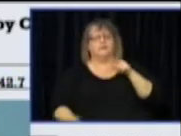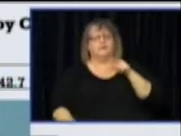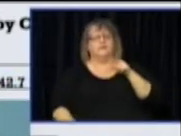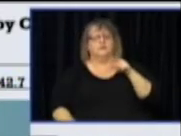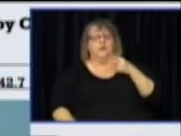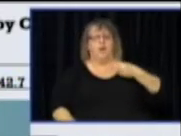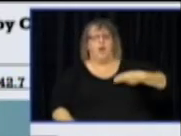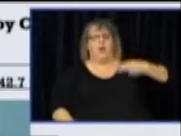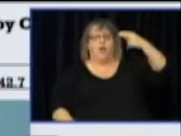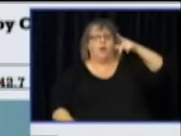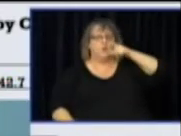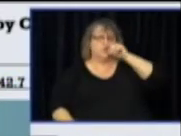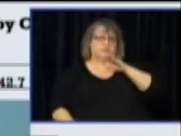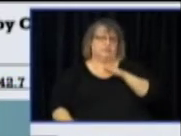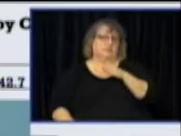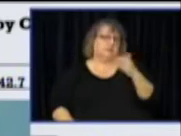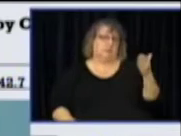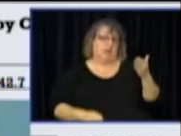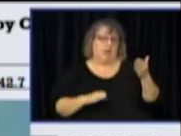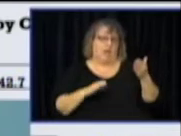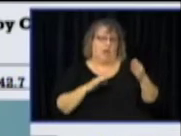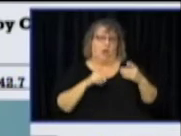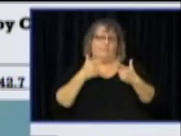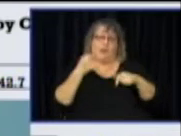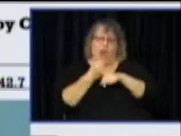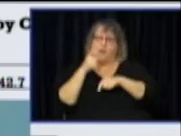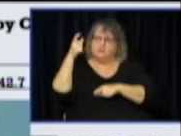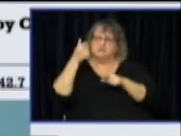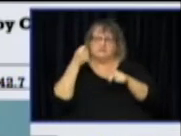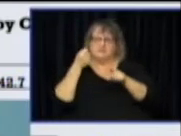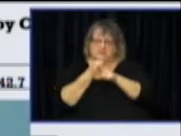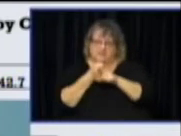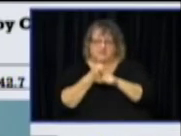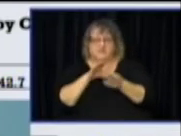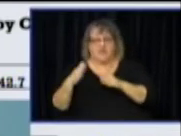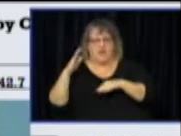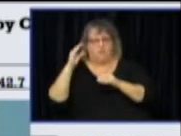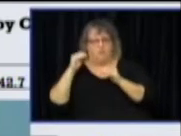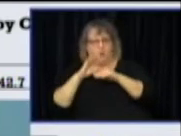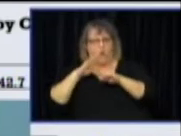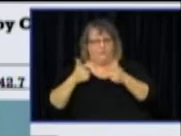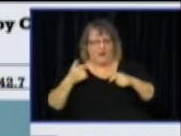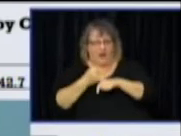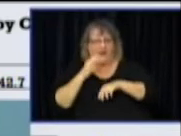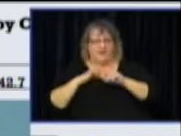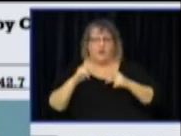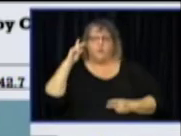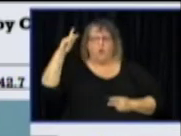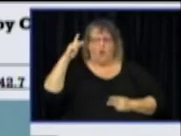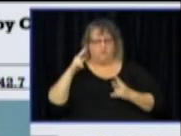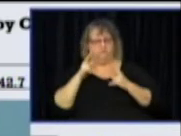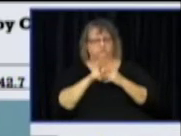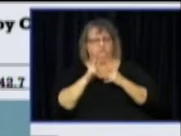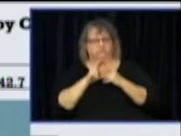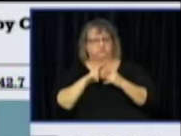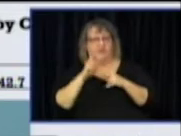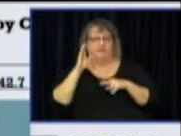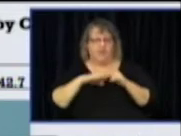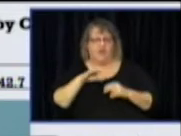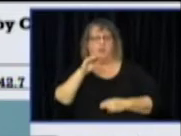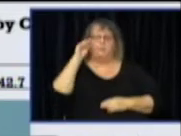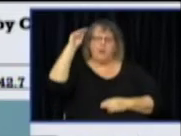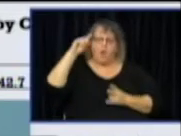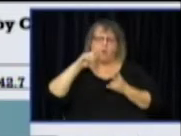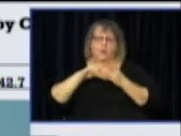a higher number of people who die from strokes on the big island of Hawaii and also the island of Kauai compared to